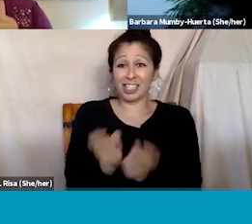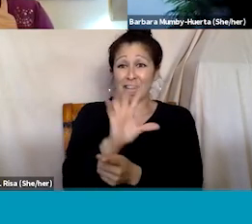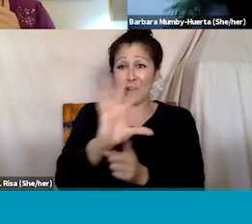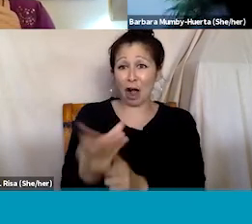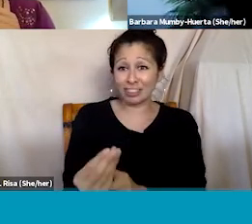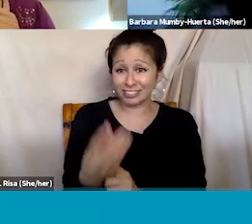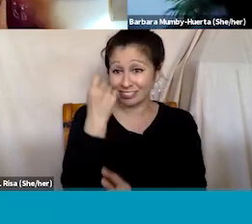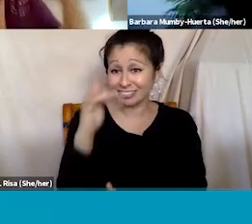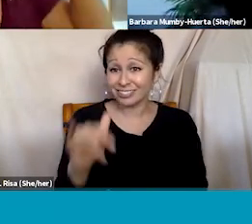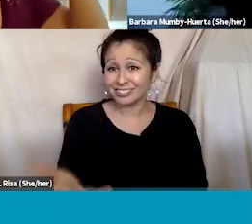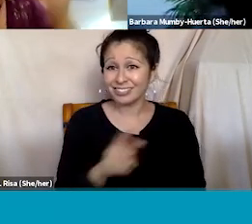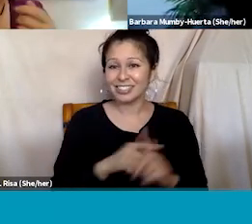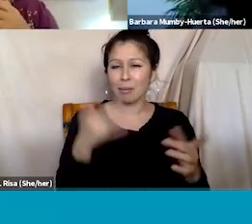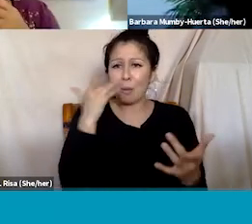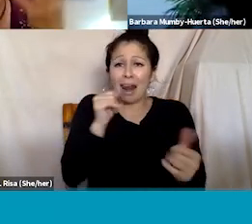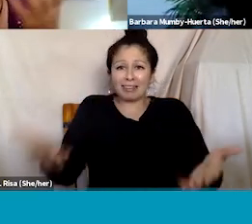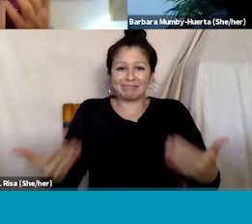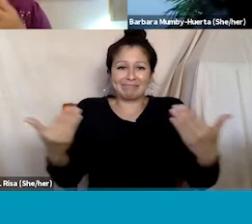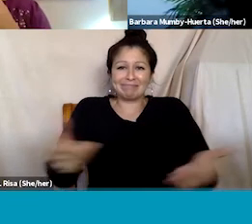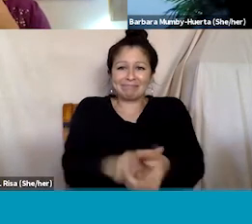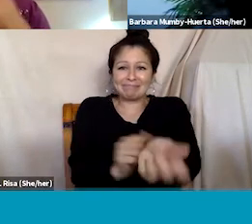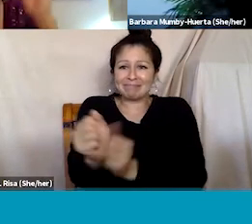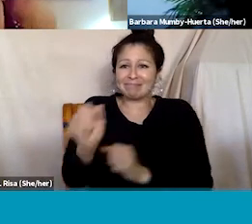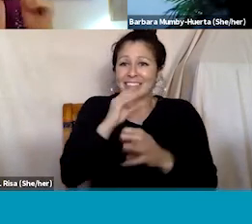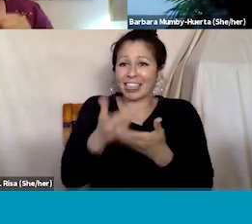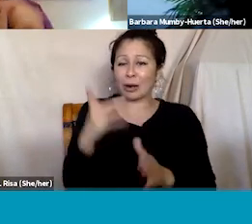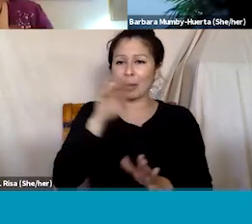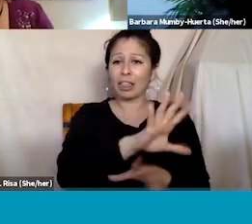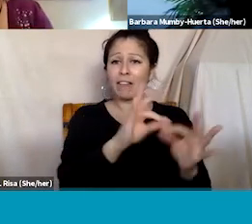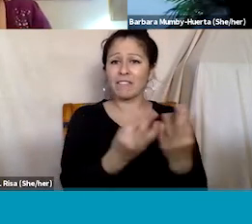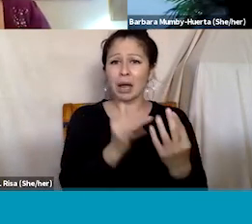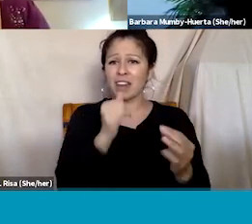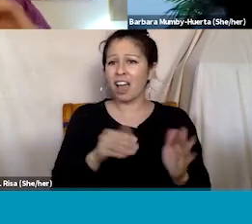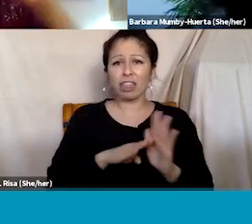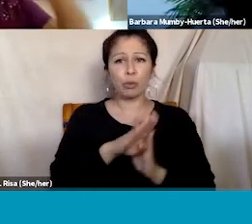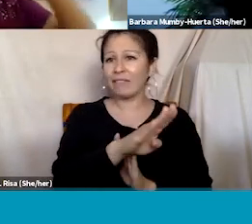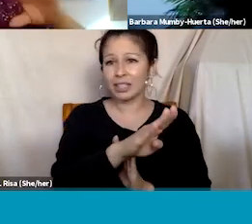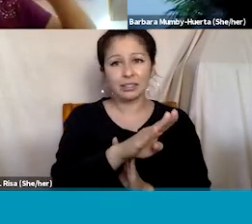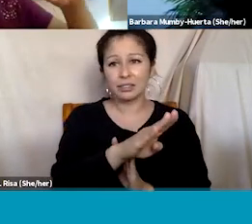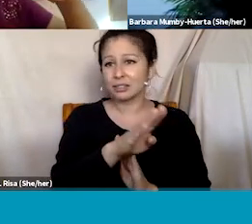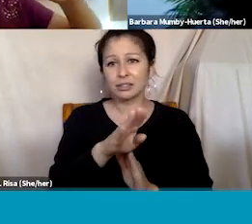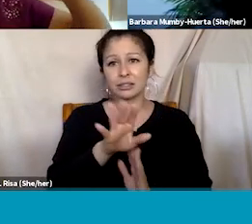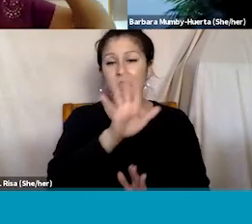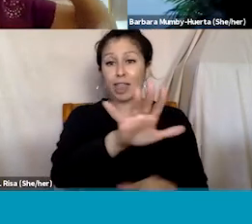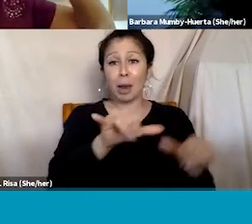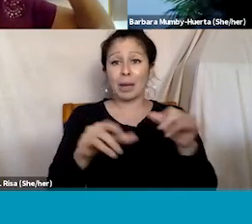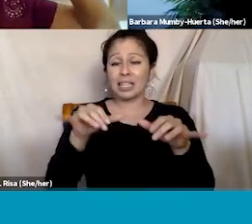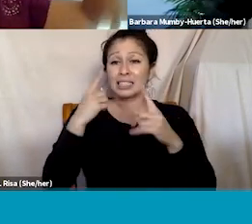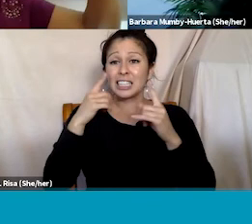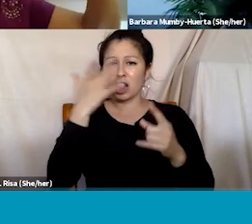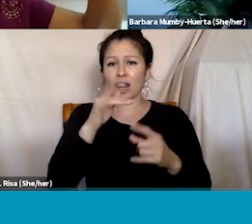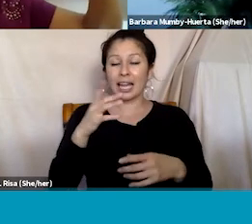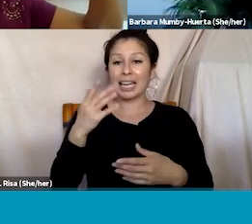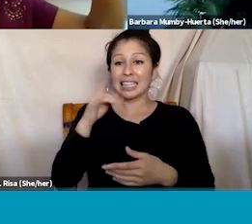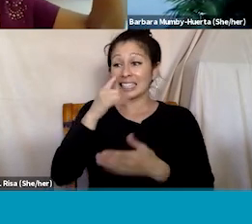culture, but why not? Got nothing to lose, because their families aren't thriving. And their measure of success is getting the kids to